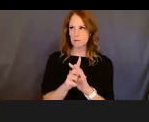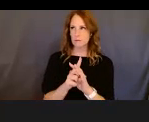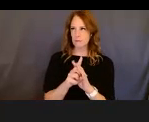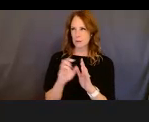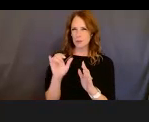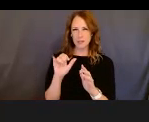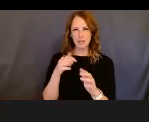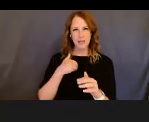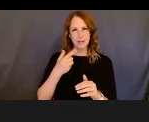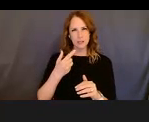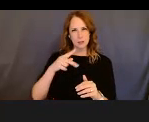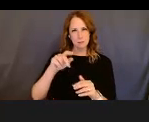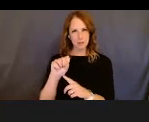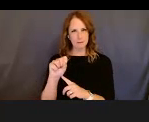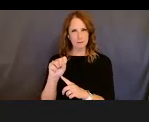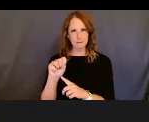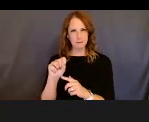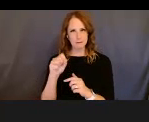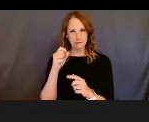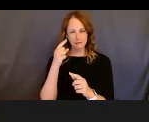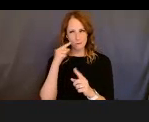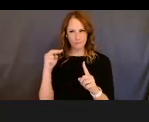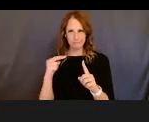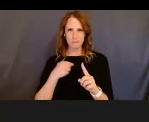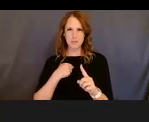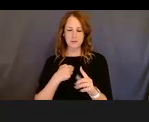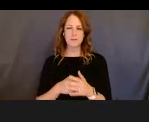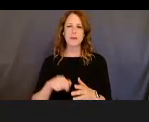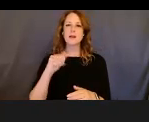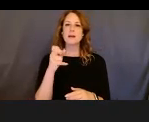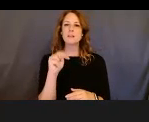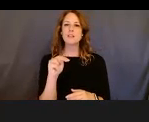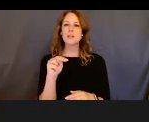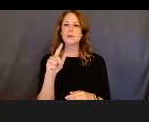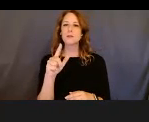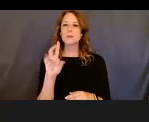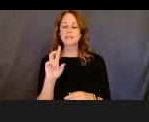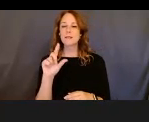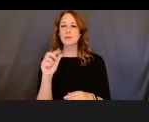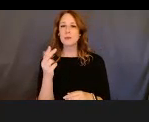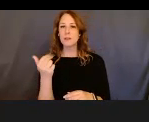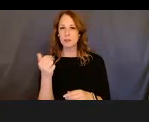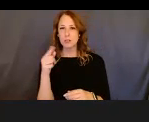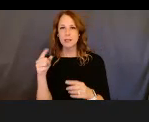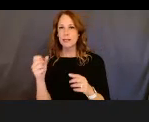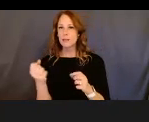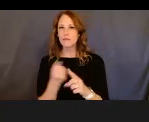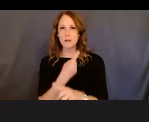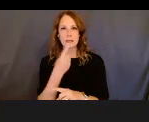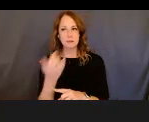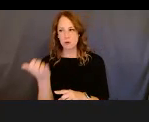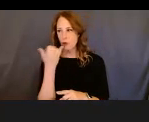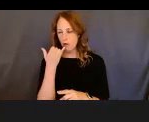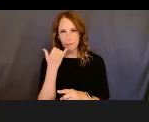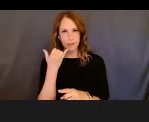me, right? So January 27, 2013, he randomly calls me,